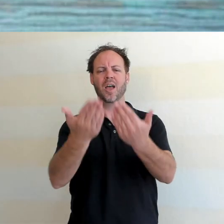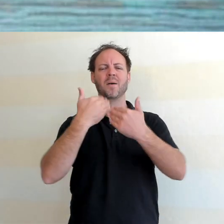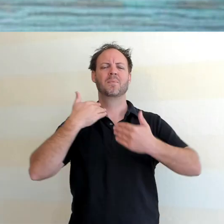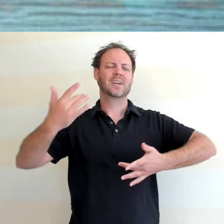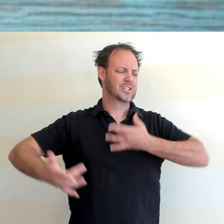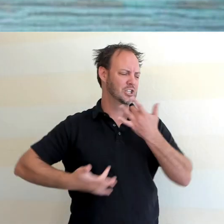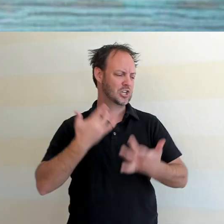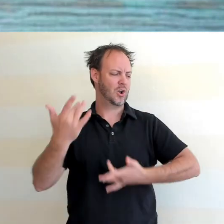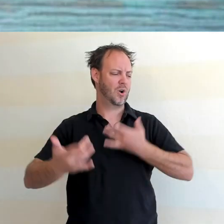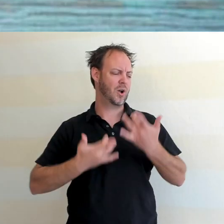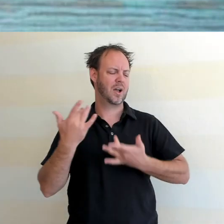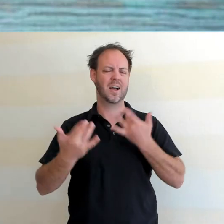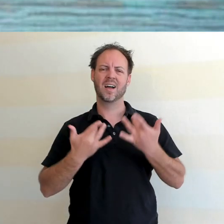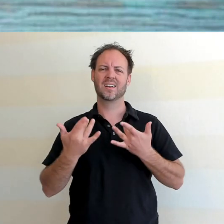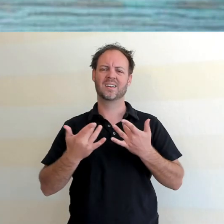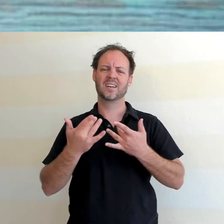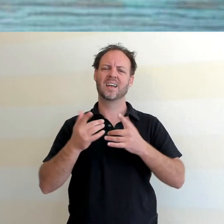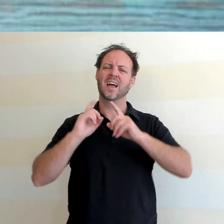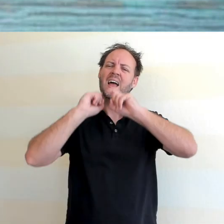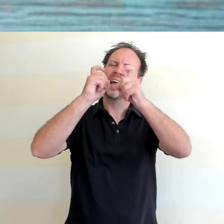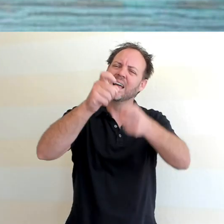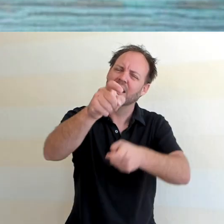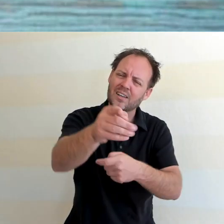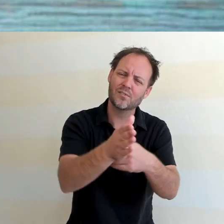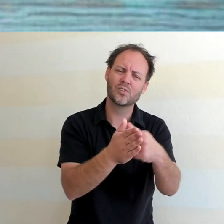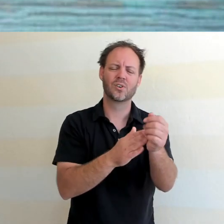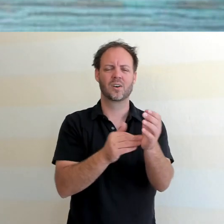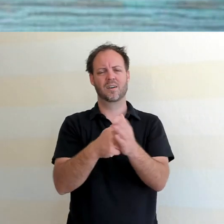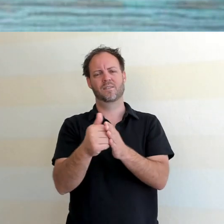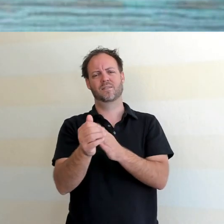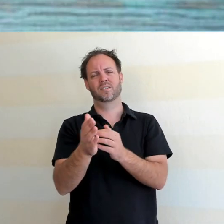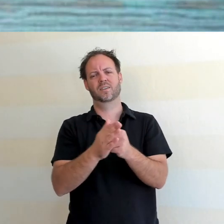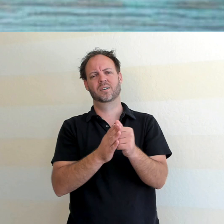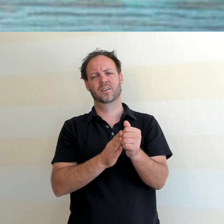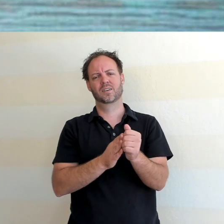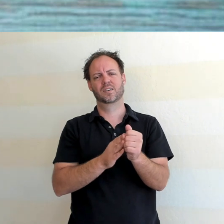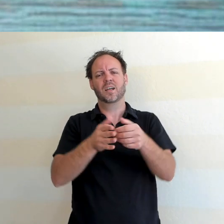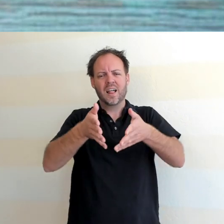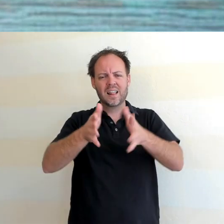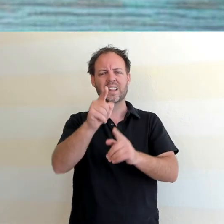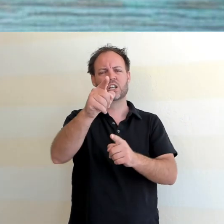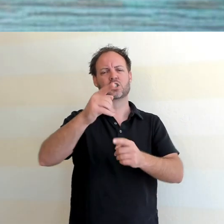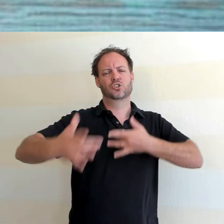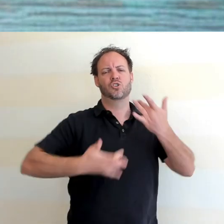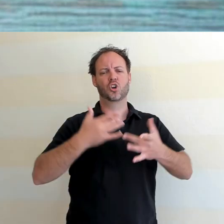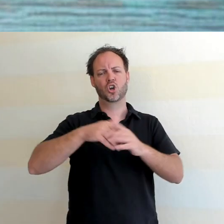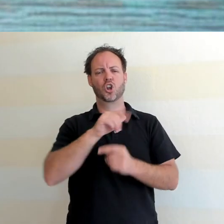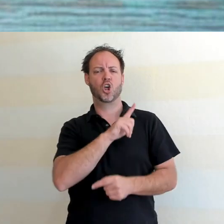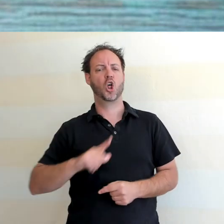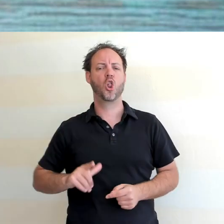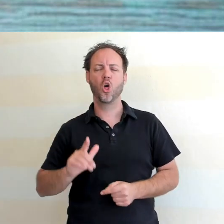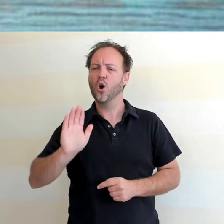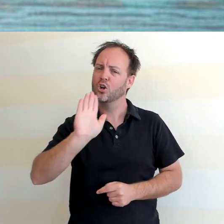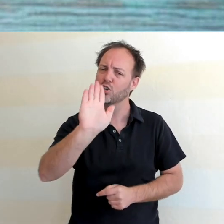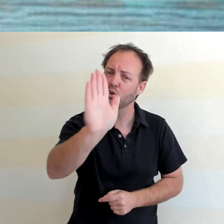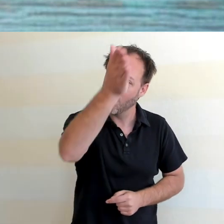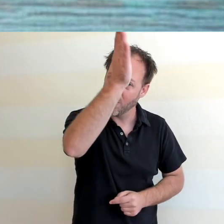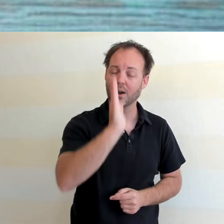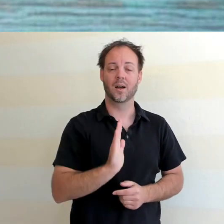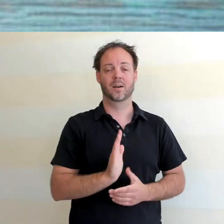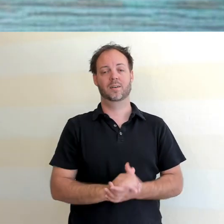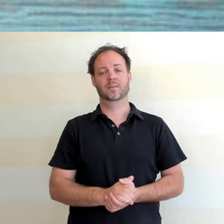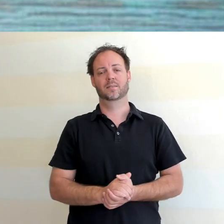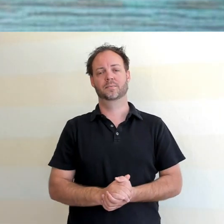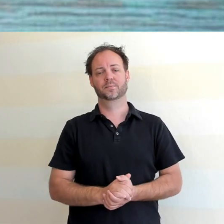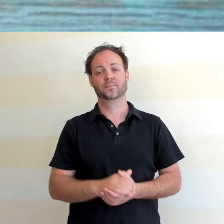joy. It comforts your spirit so that you can rejoice in the Lord your God.